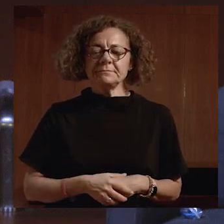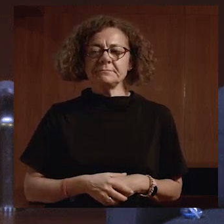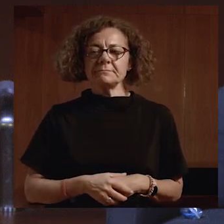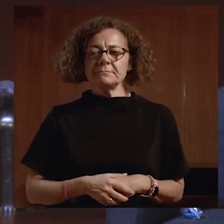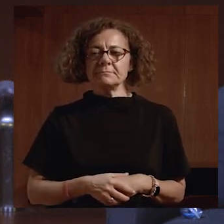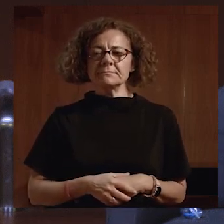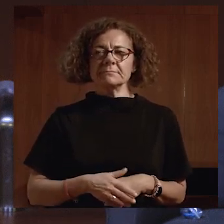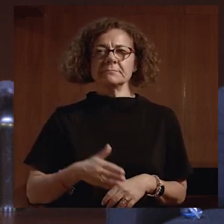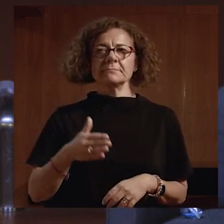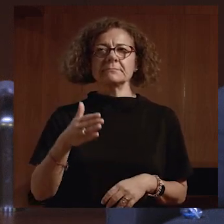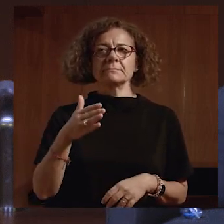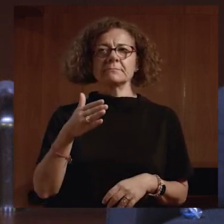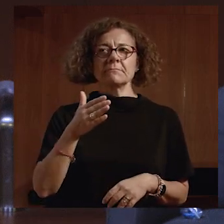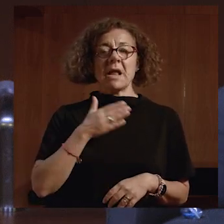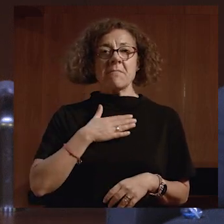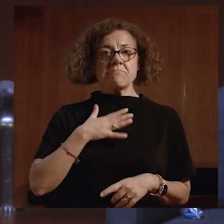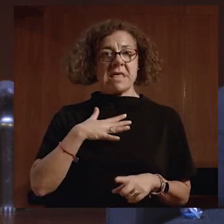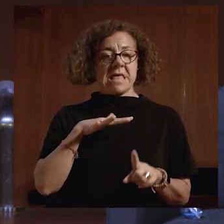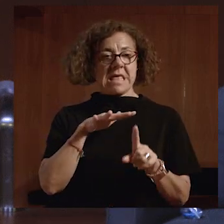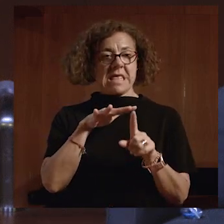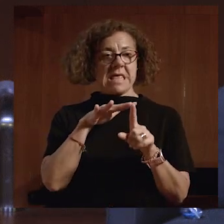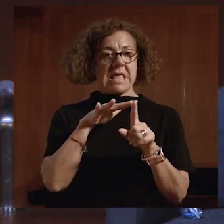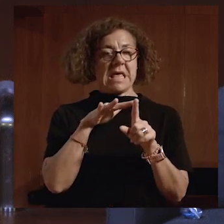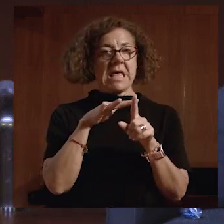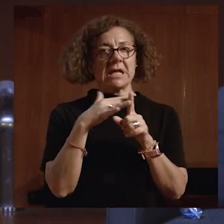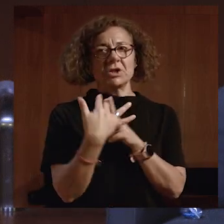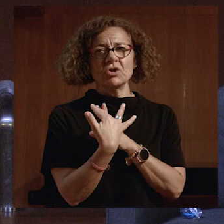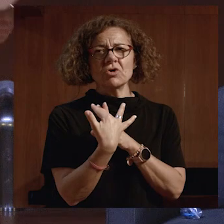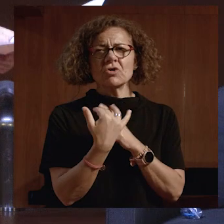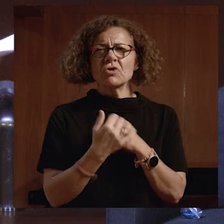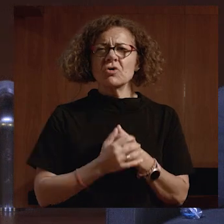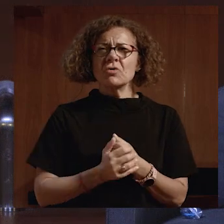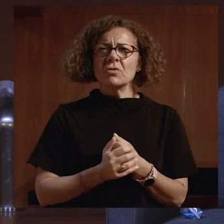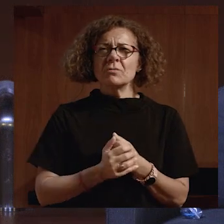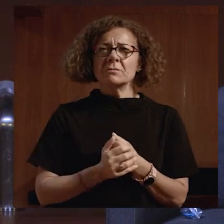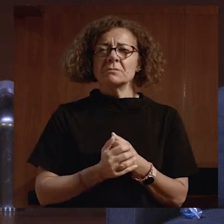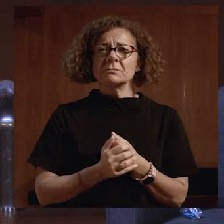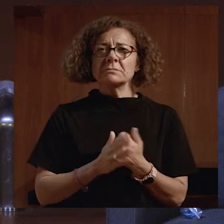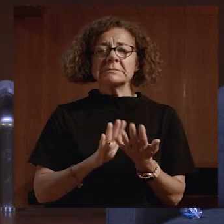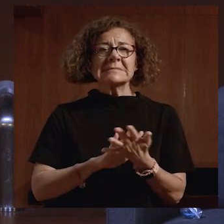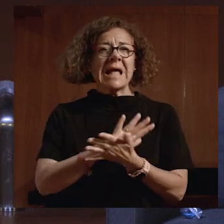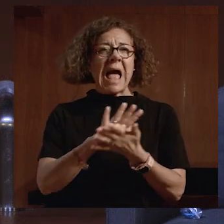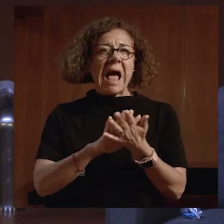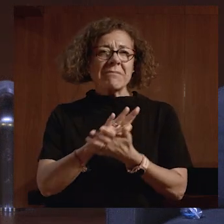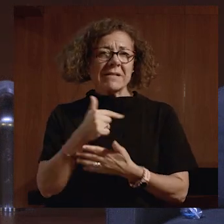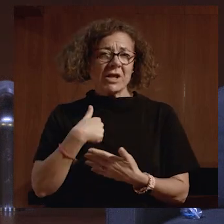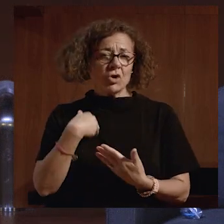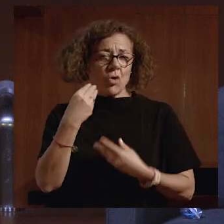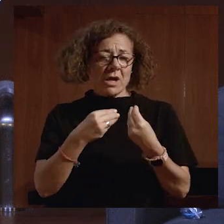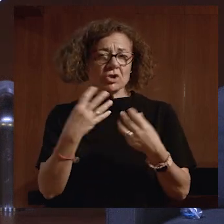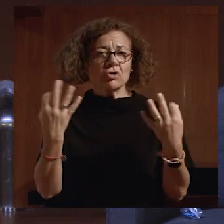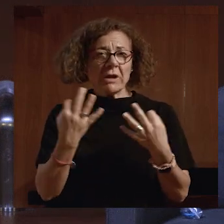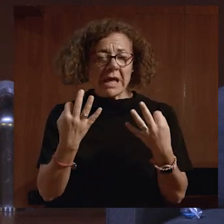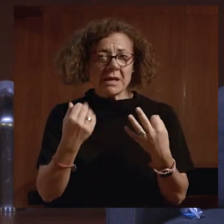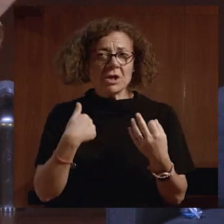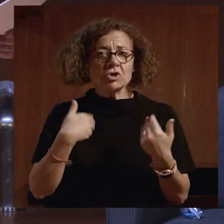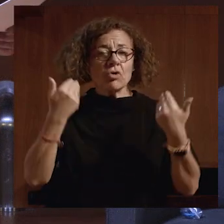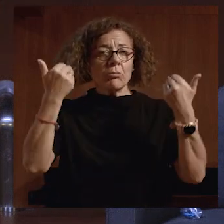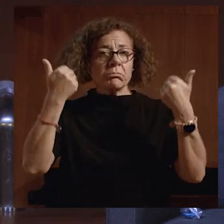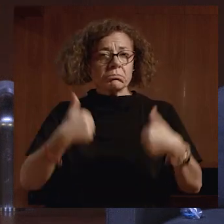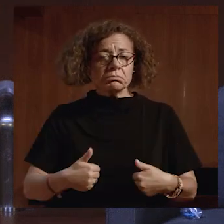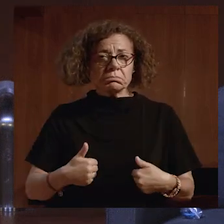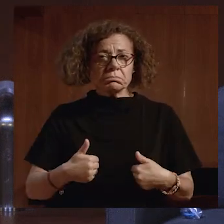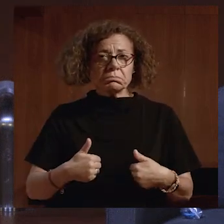I'm a cellist. I studied in Manchester. I did 5 years of study there, and I studied in Switzerland for a year. During that